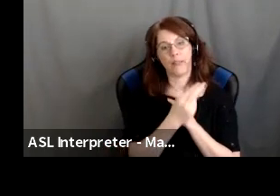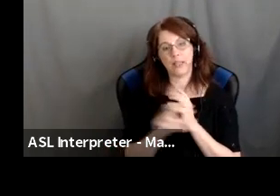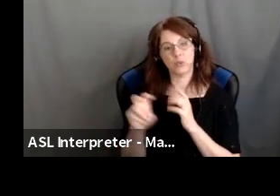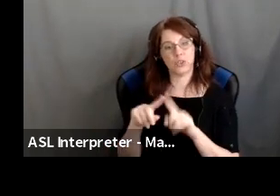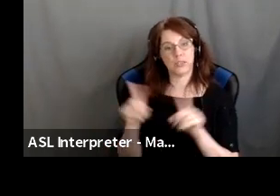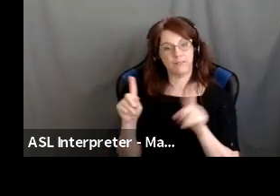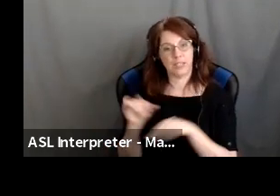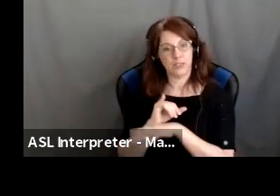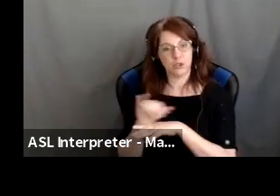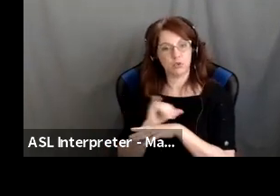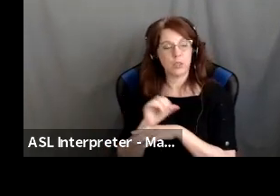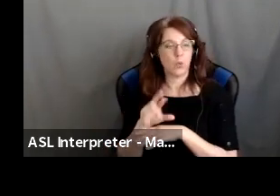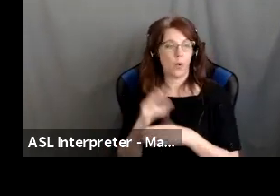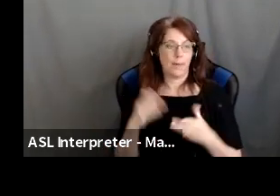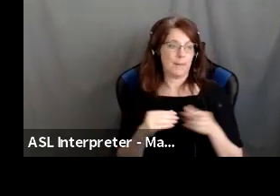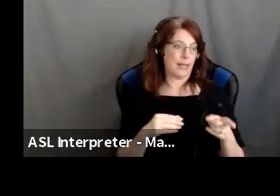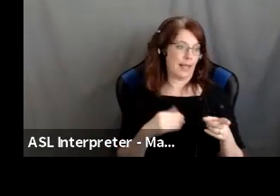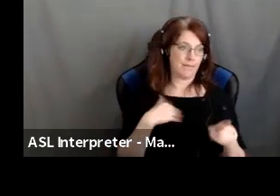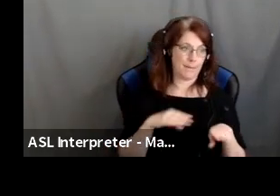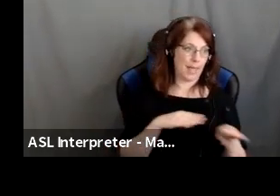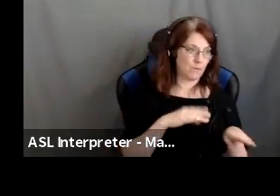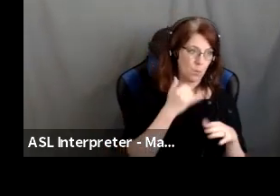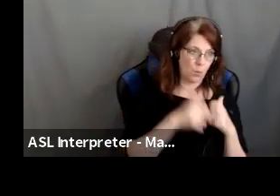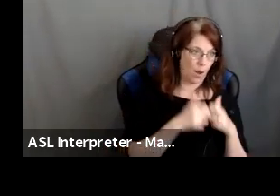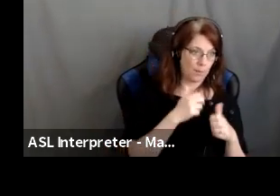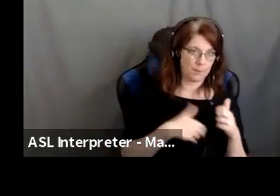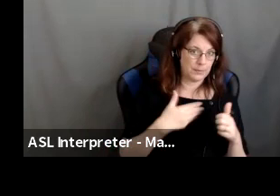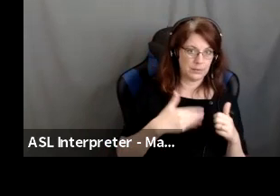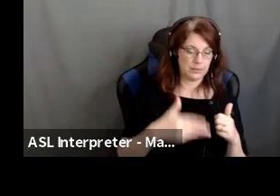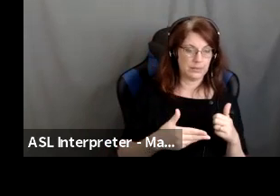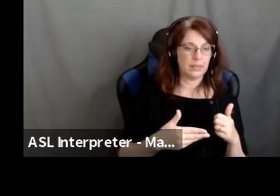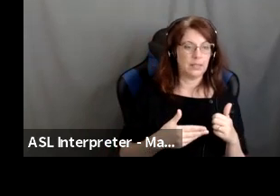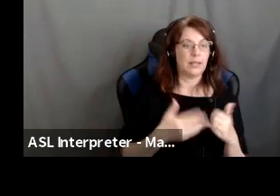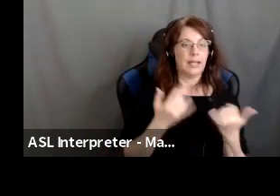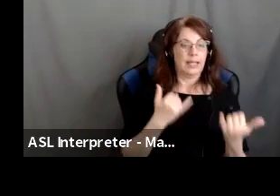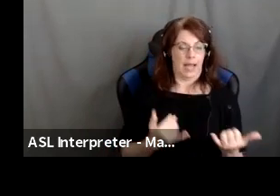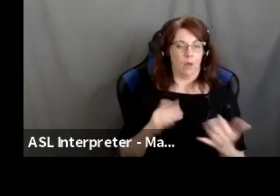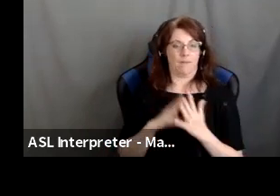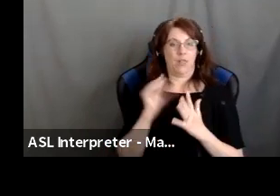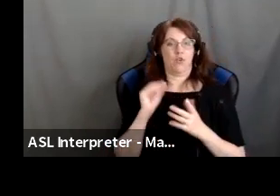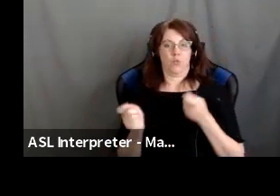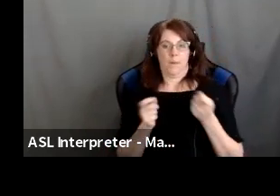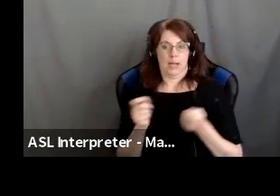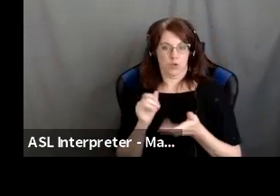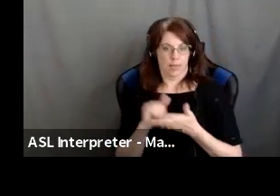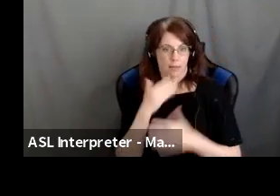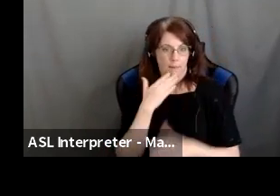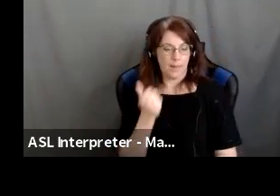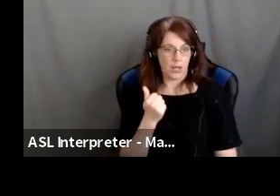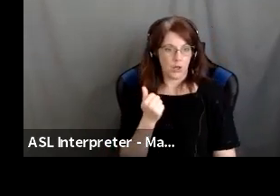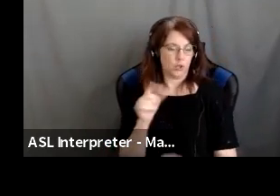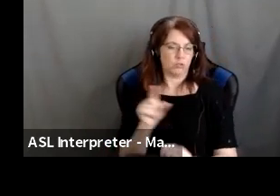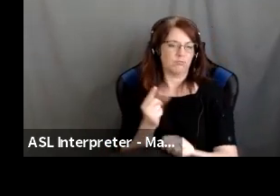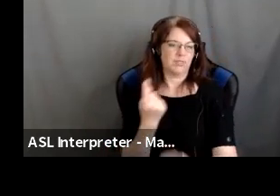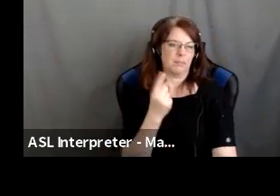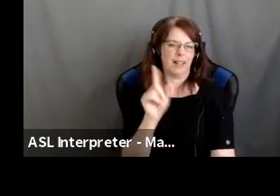they had some behavior problems that went on and now they've learned to manage those better or something like